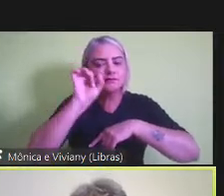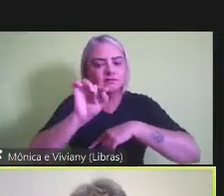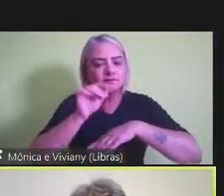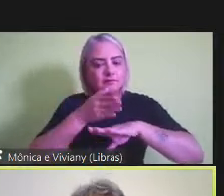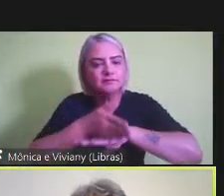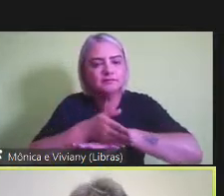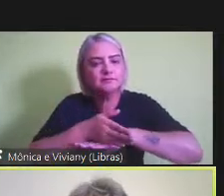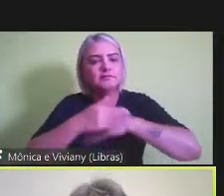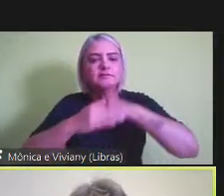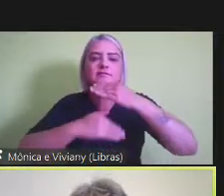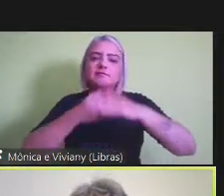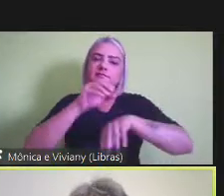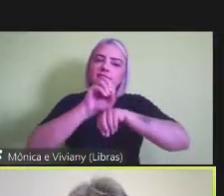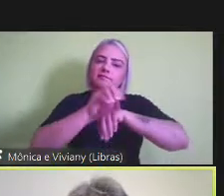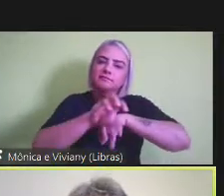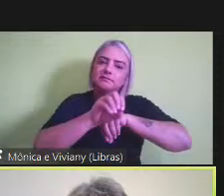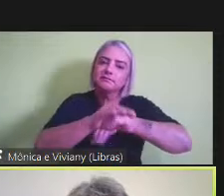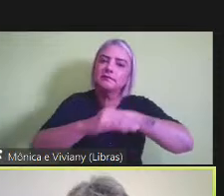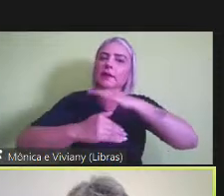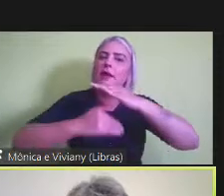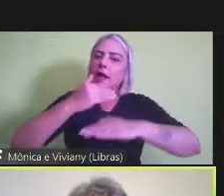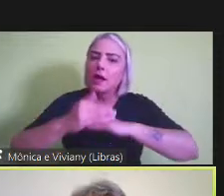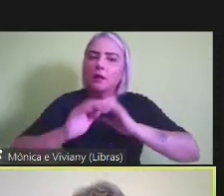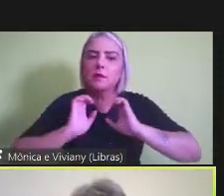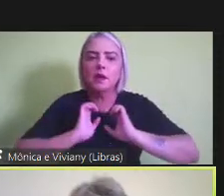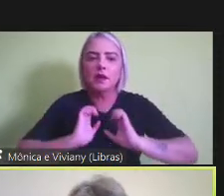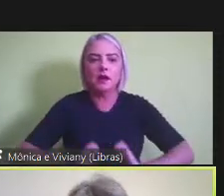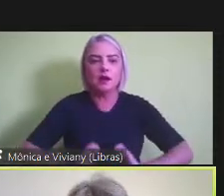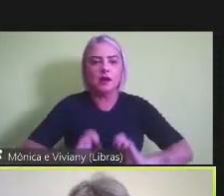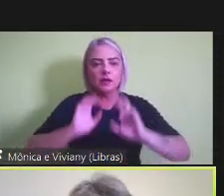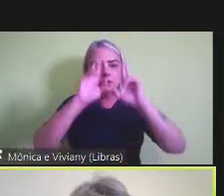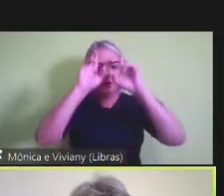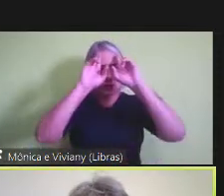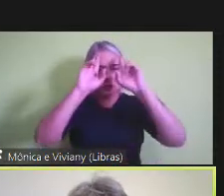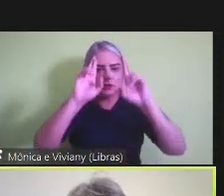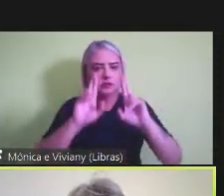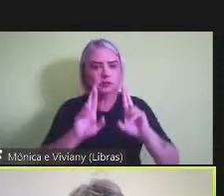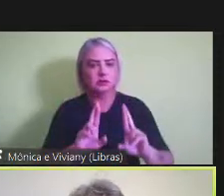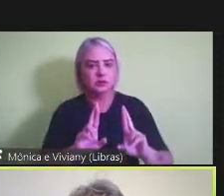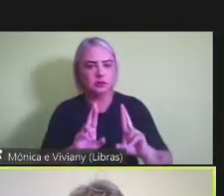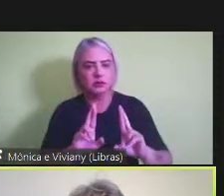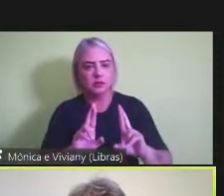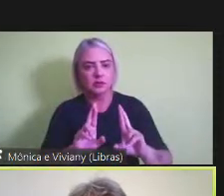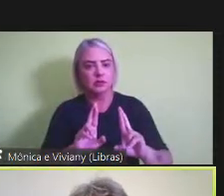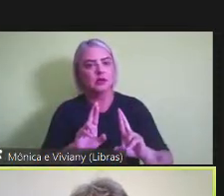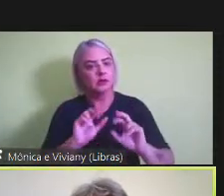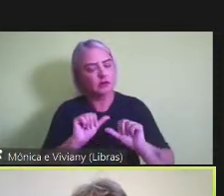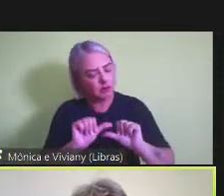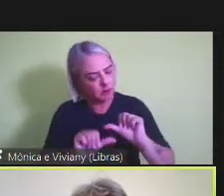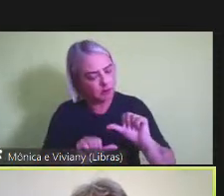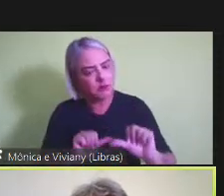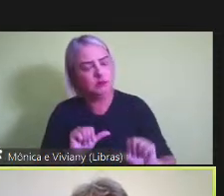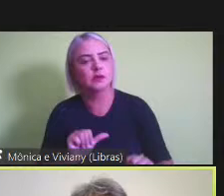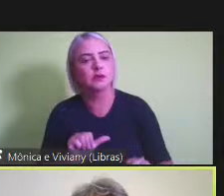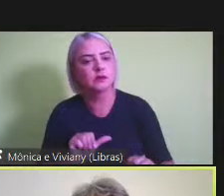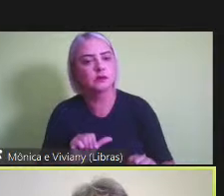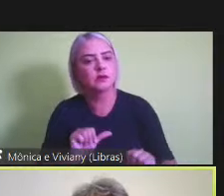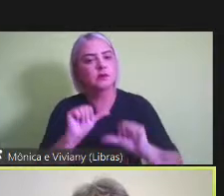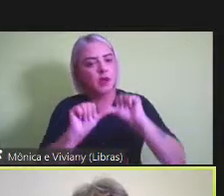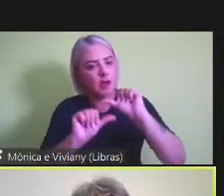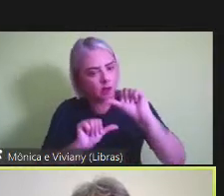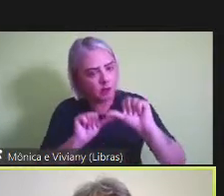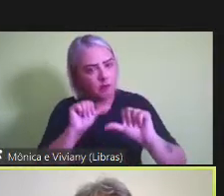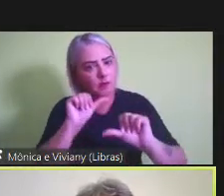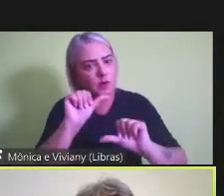to make us mature, and that's where the educational process goes in, which is a process of respect in favor